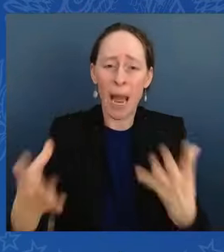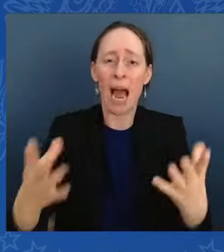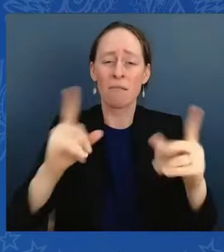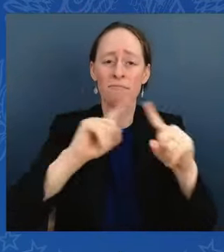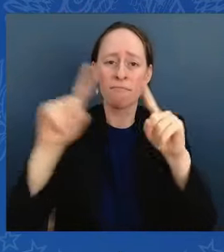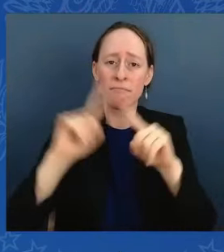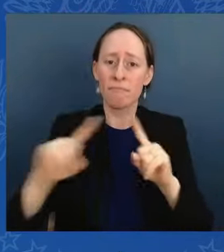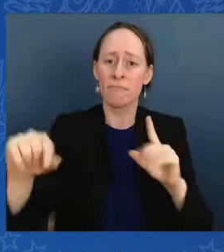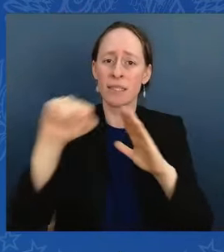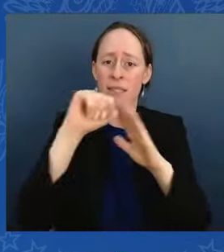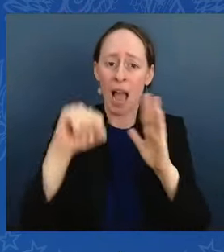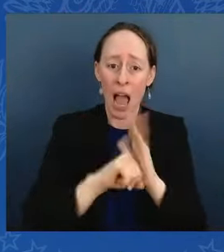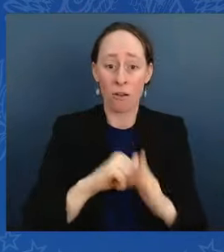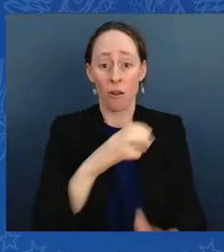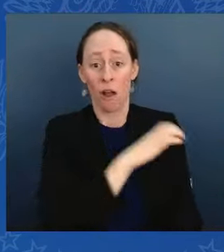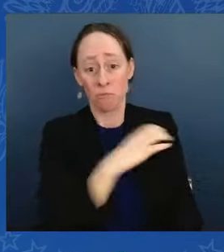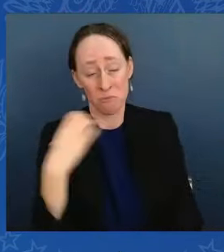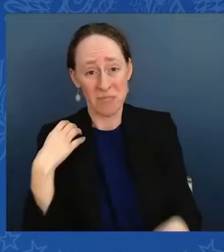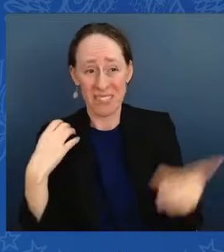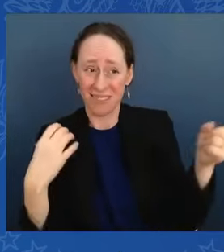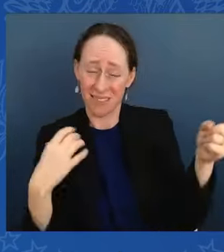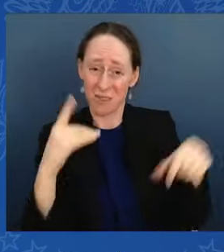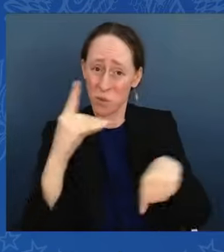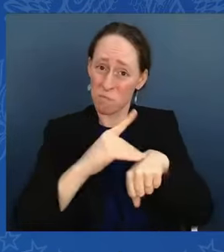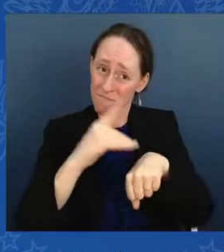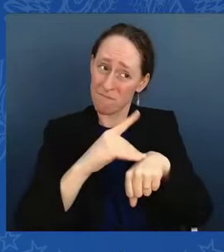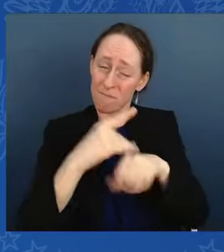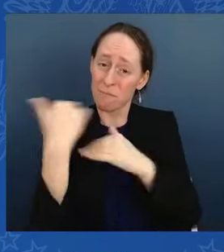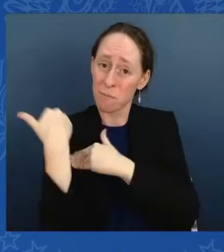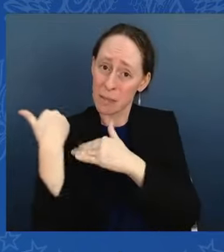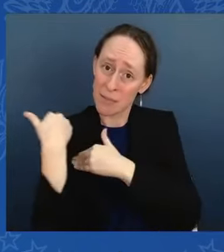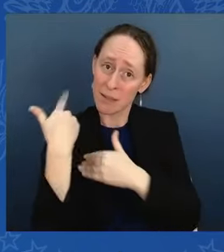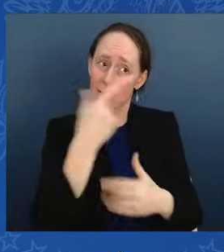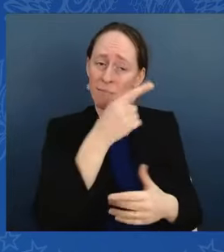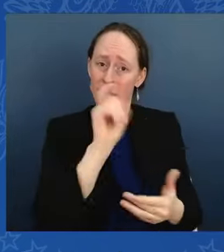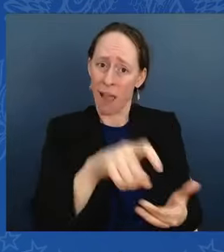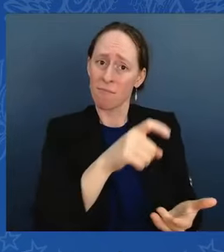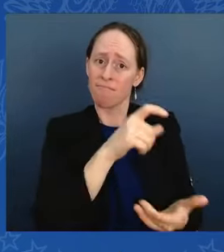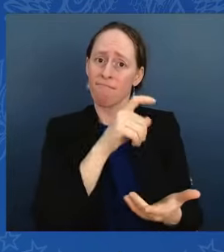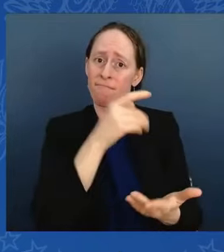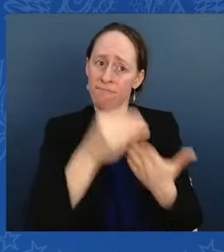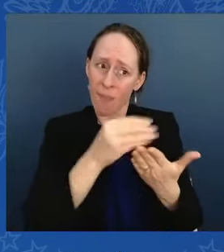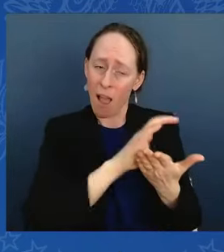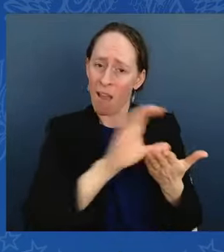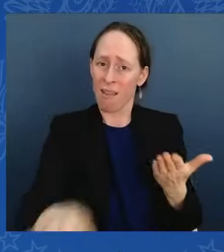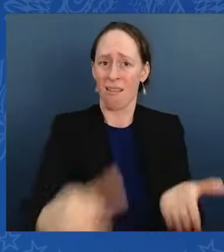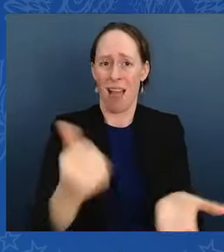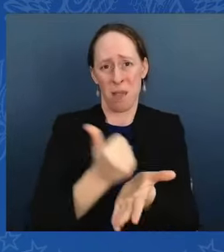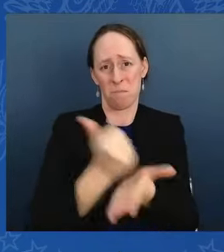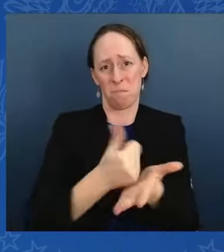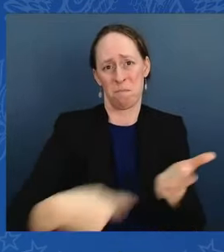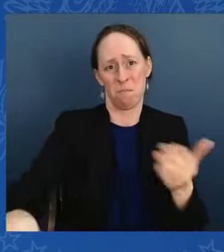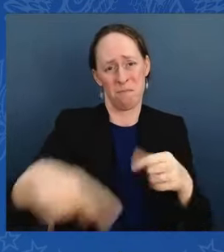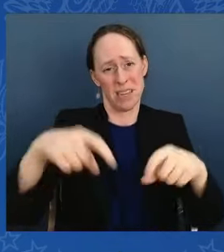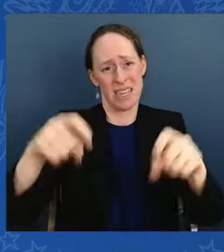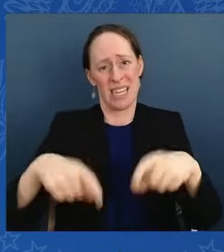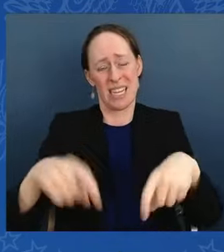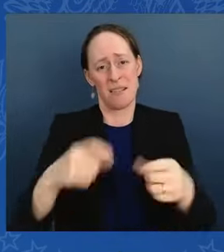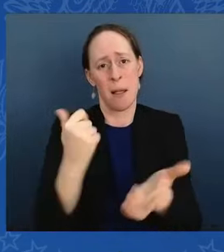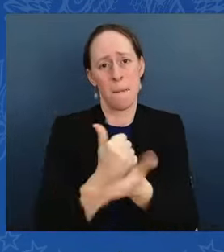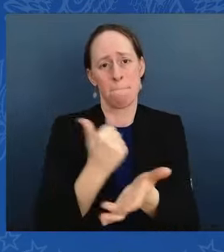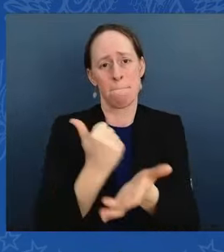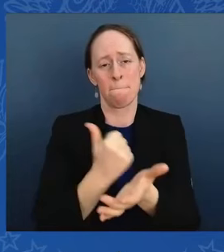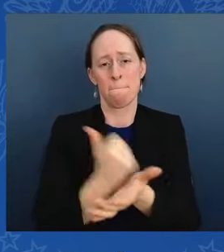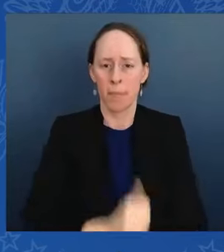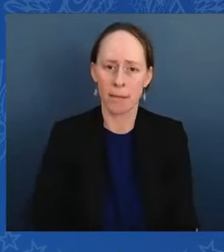the states have the resources they need. Let me close with this. I'm standing here beside Buck, the owner of this